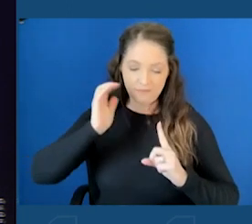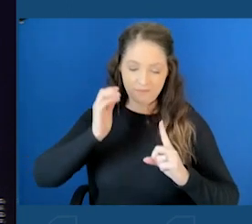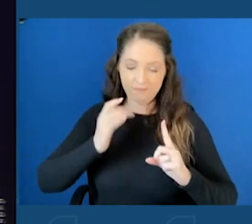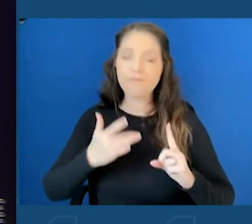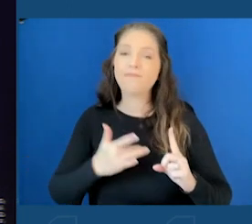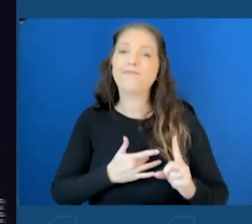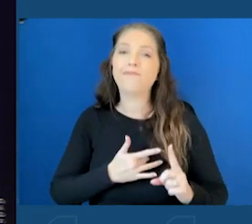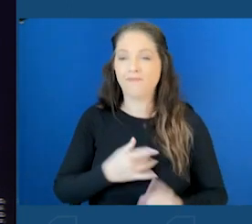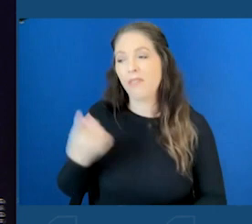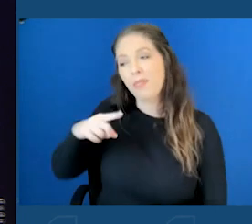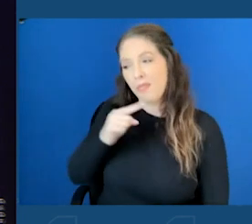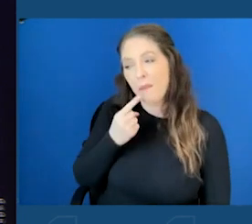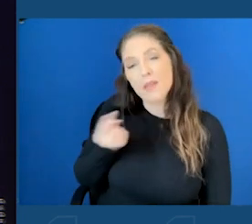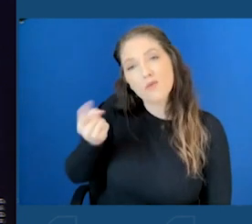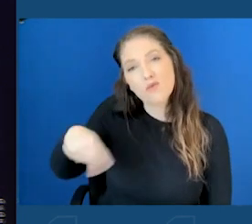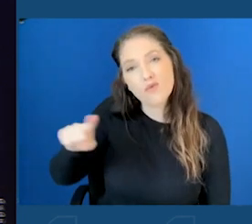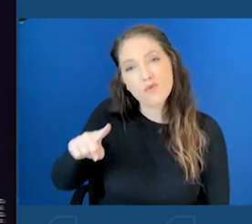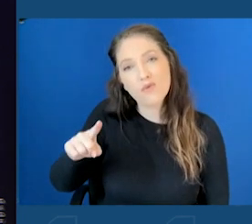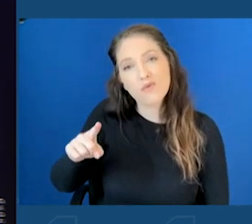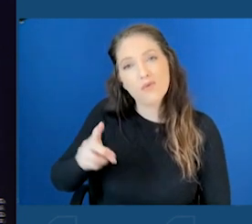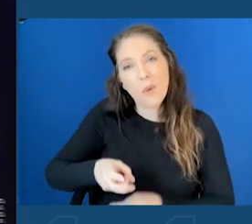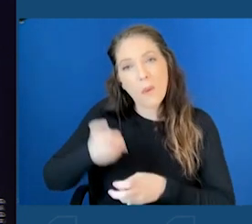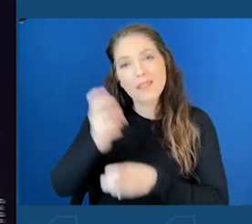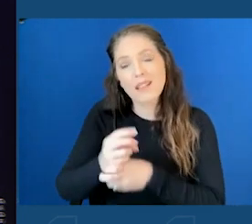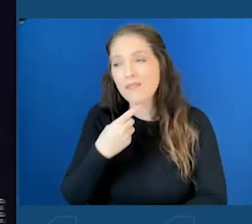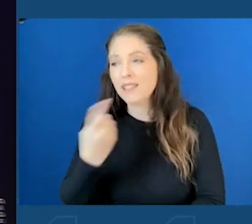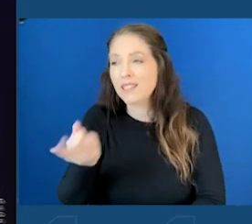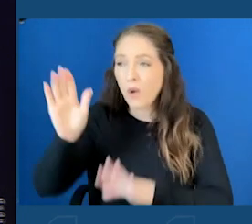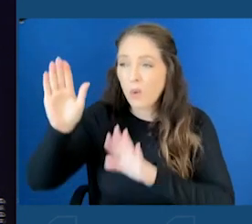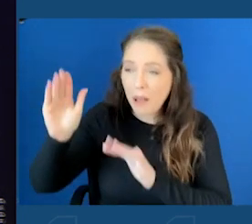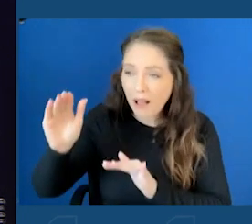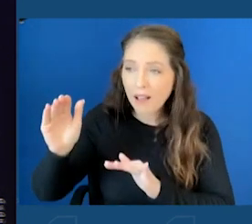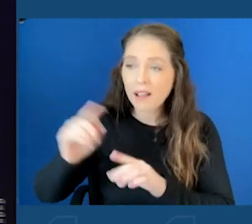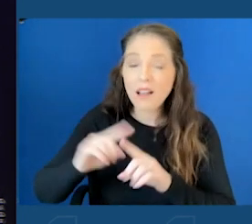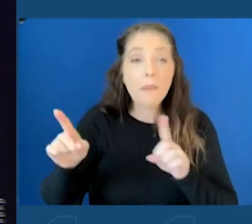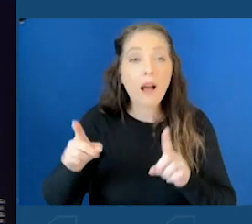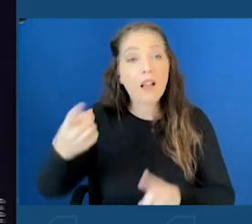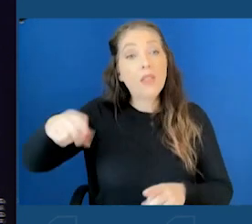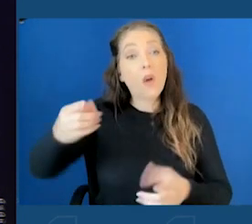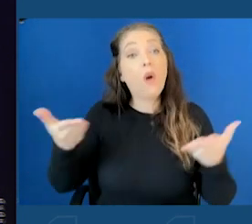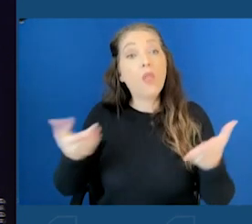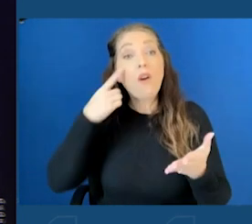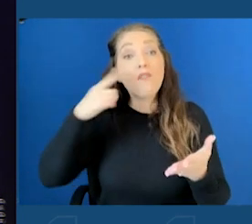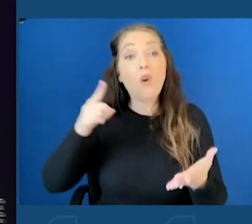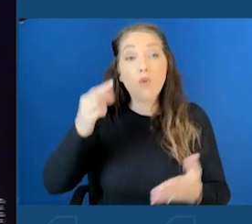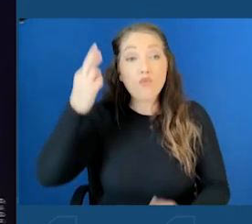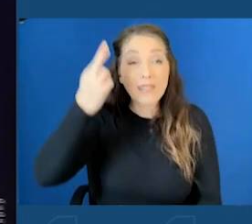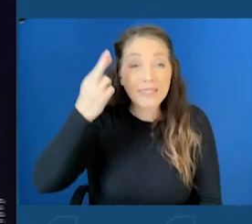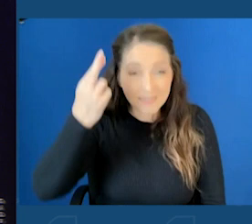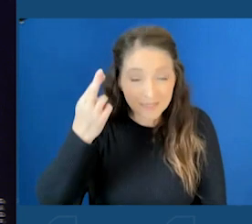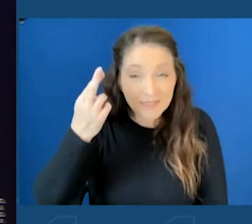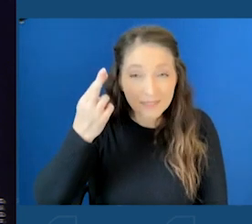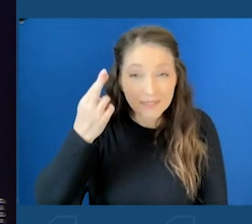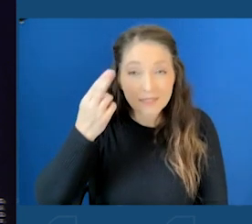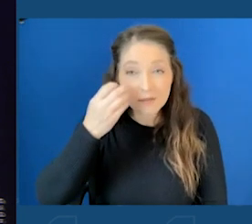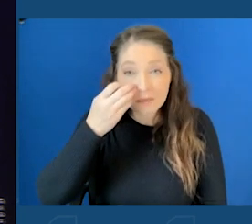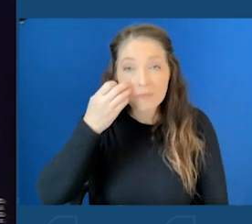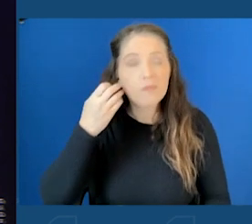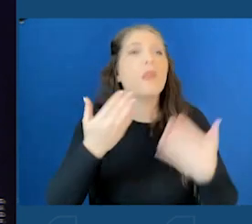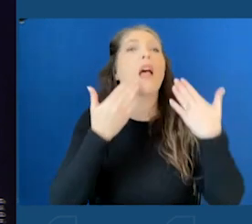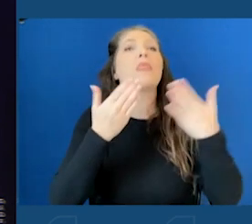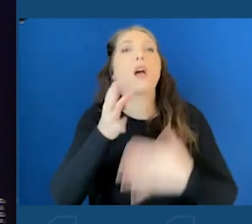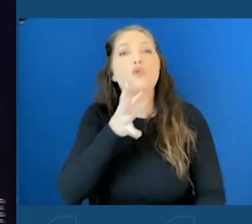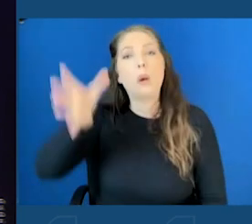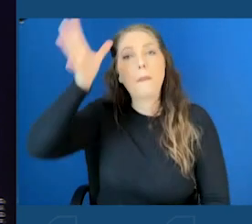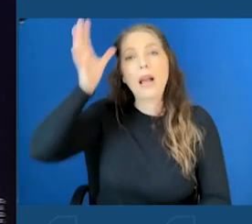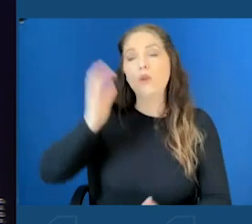them to kiss you goodbye on a Sunday evening, but they are there for a higher calling. And I thank all of the parents who are here today and the